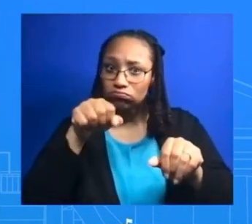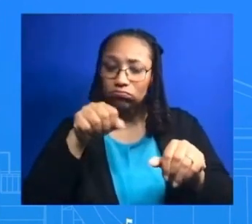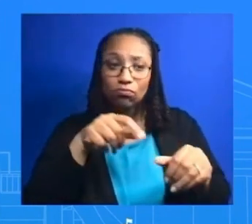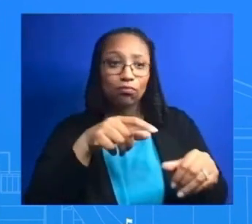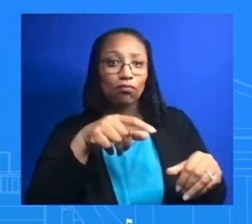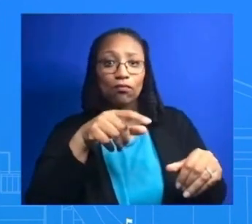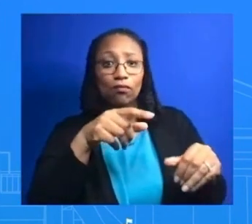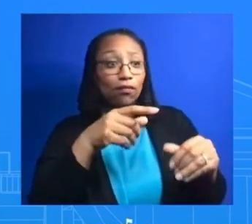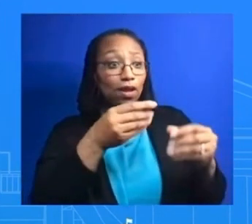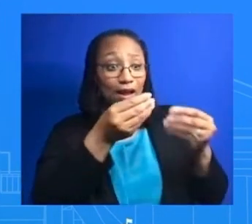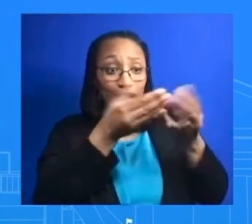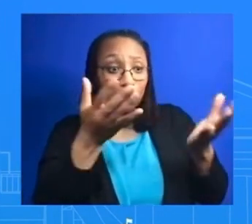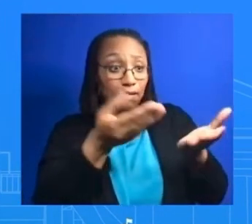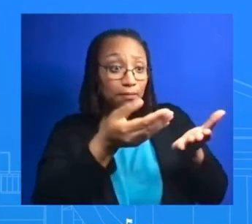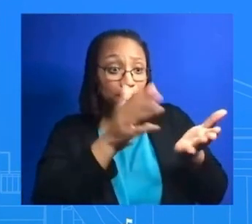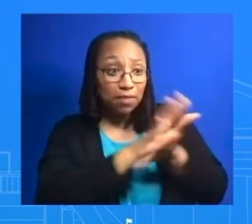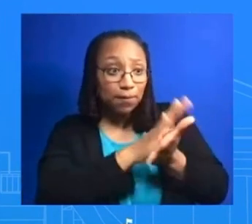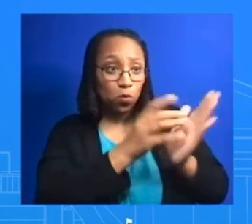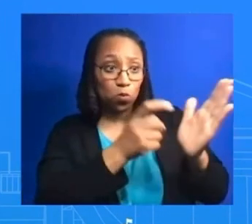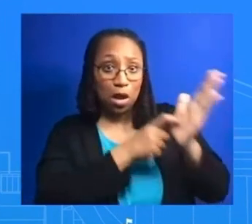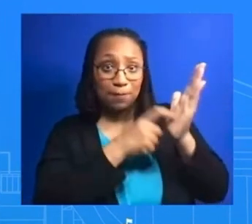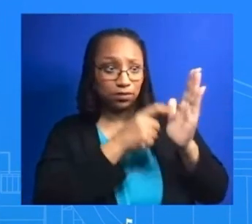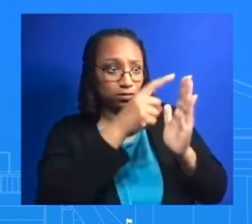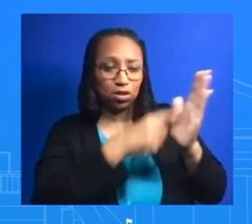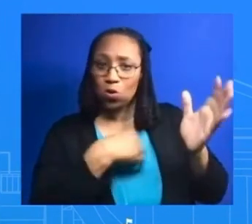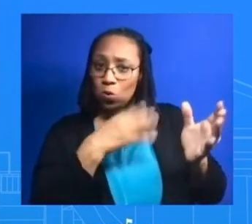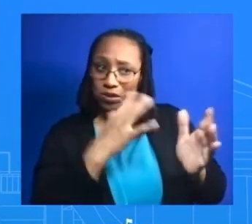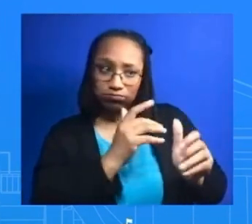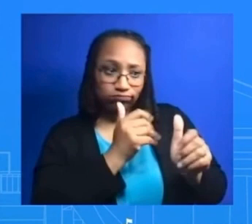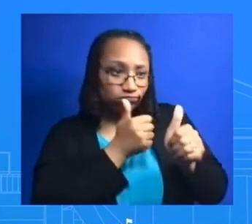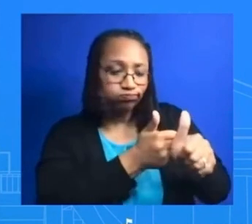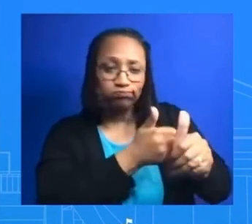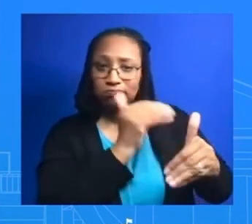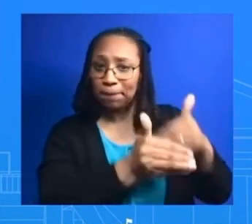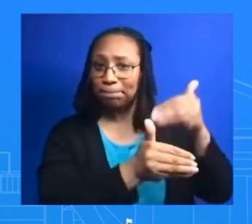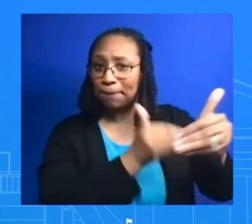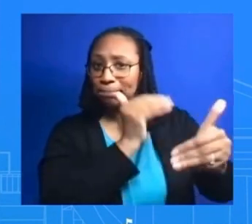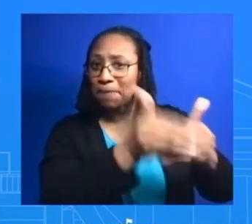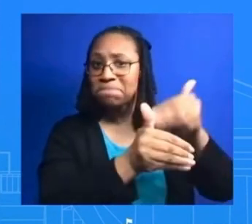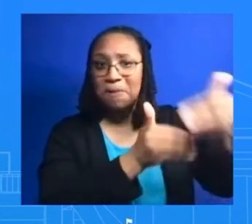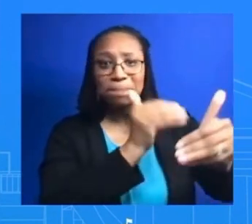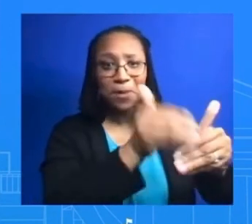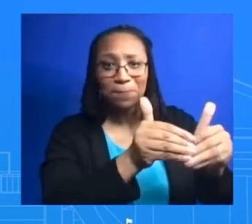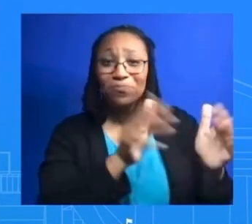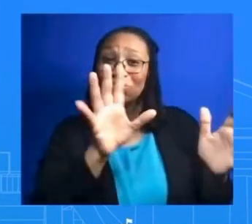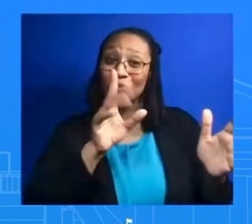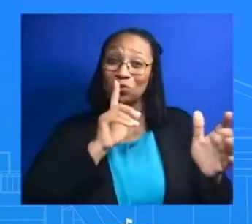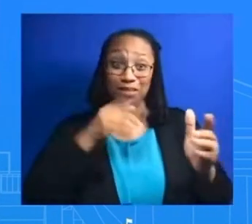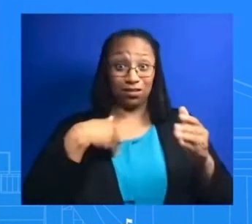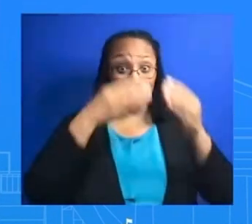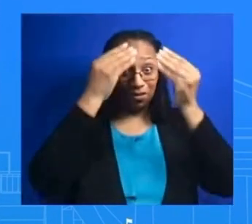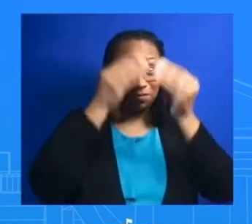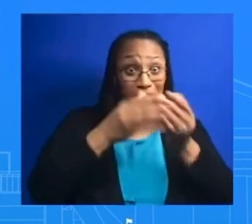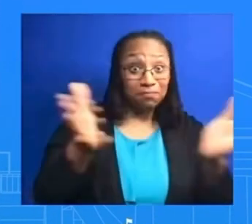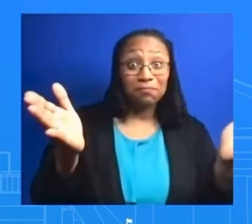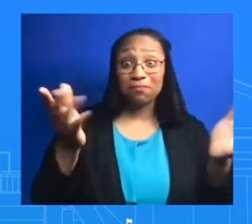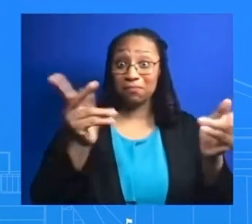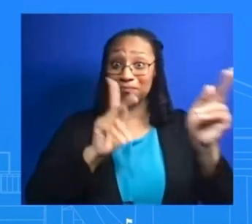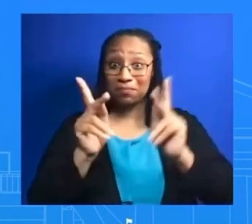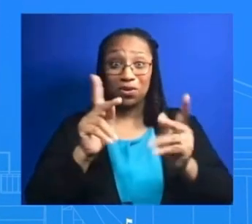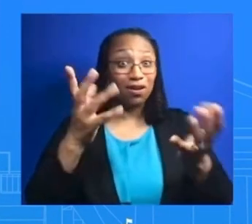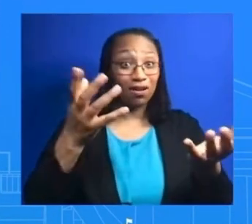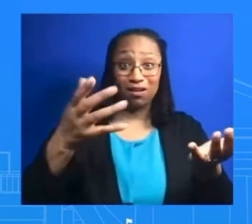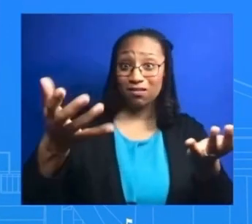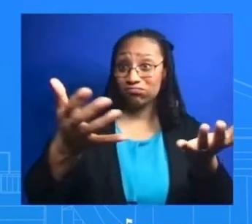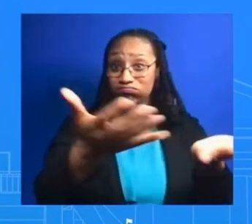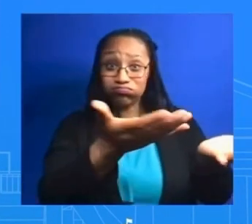these public hearings. There has to be a certain amount of preparation to do the public hearings. You have to intake the comments that you get from the public, and then you have to decide whether to change your